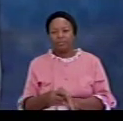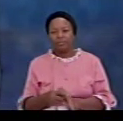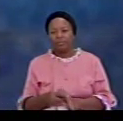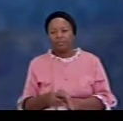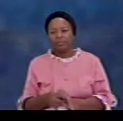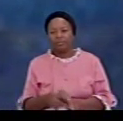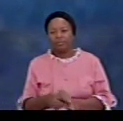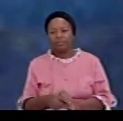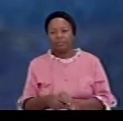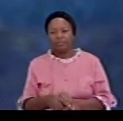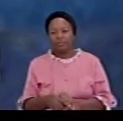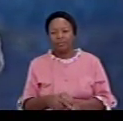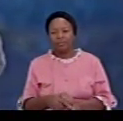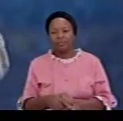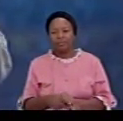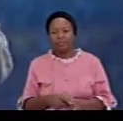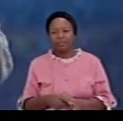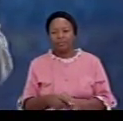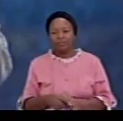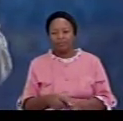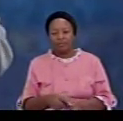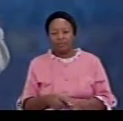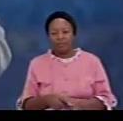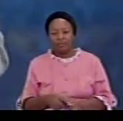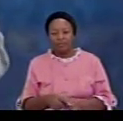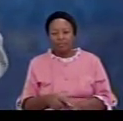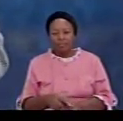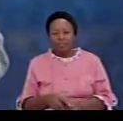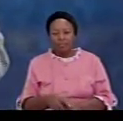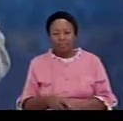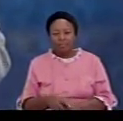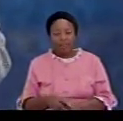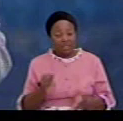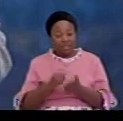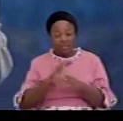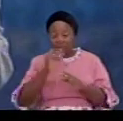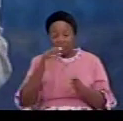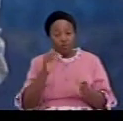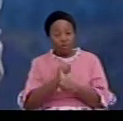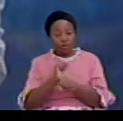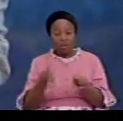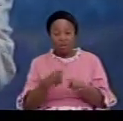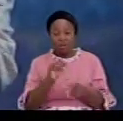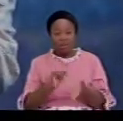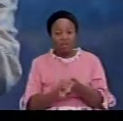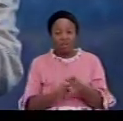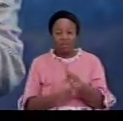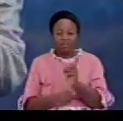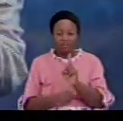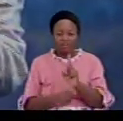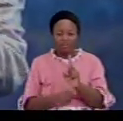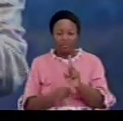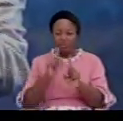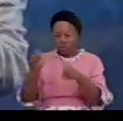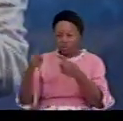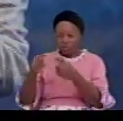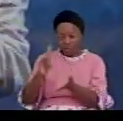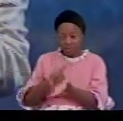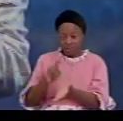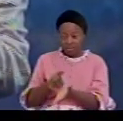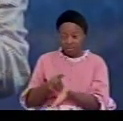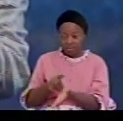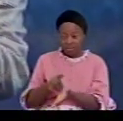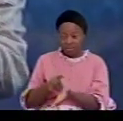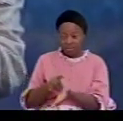It doesn't work that way. You go to the doctor. He